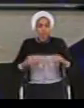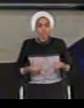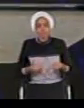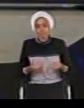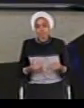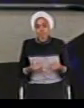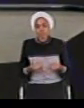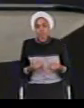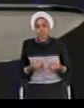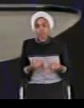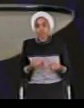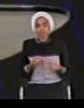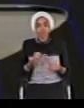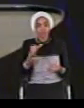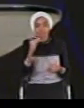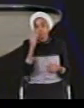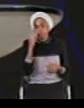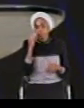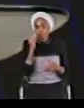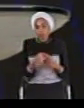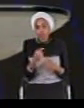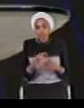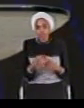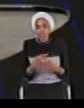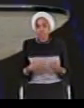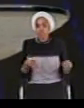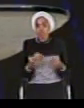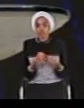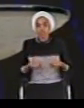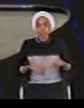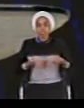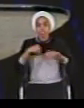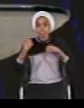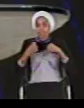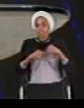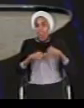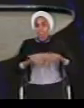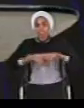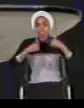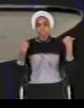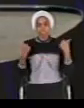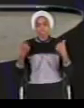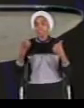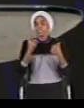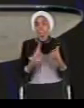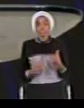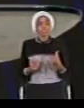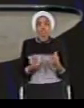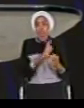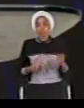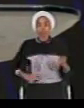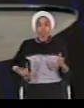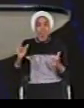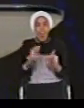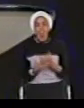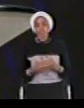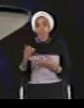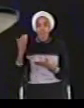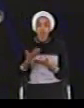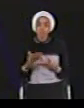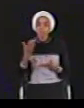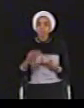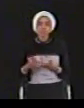heresies, even denying the Lord that bought them and bring upon themselves